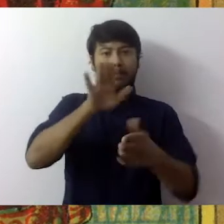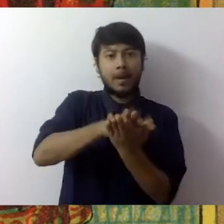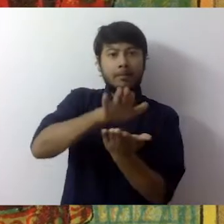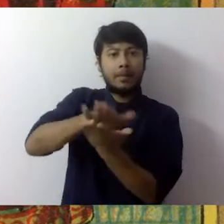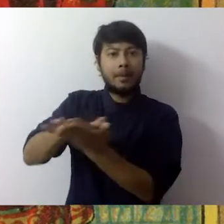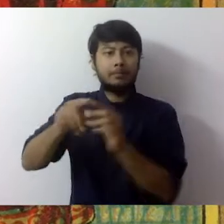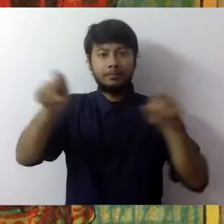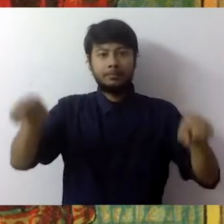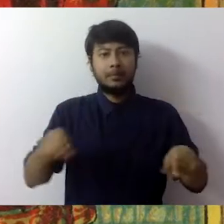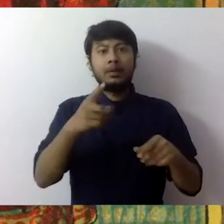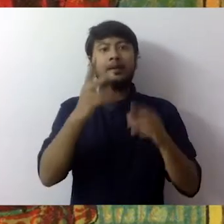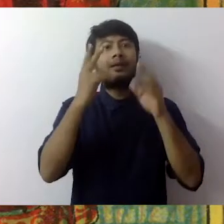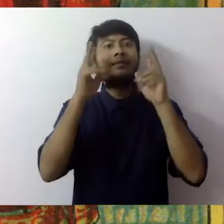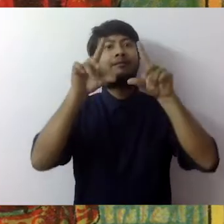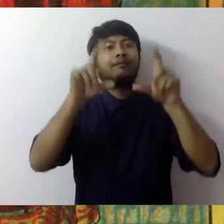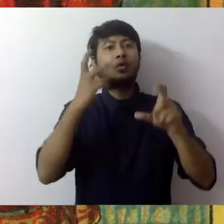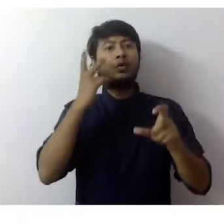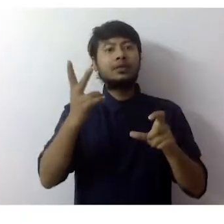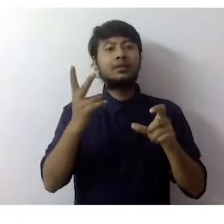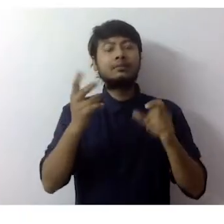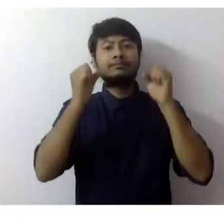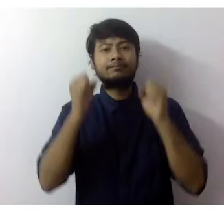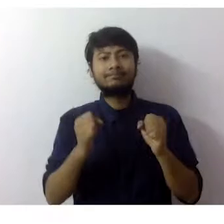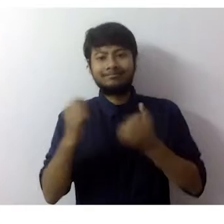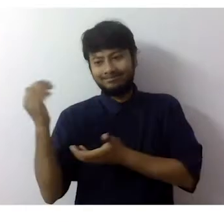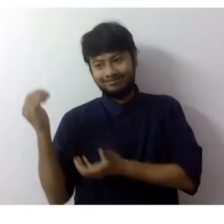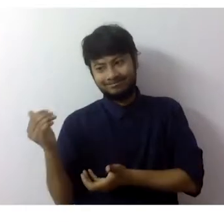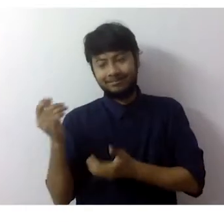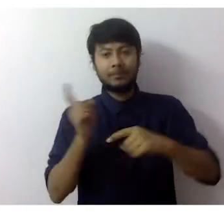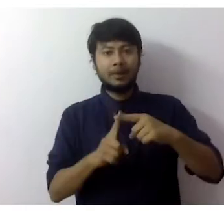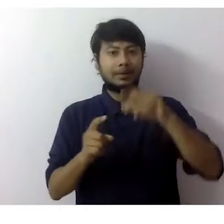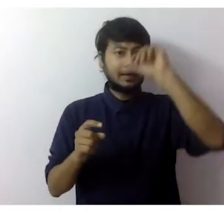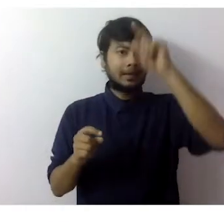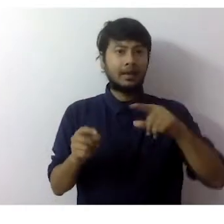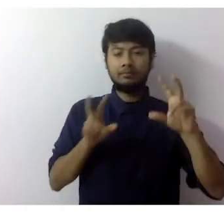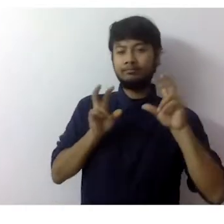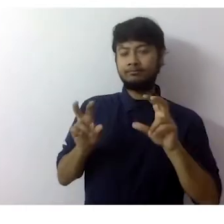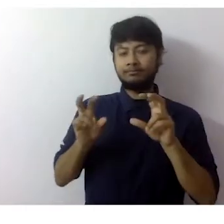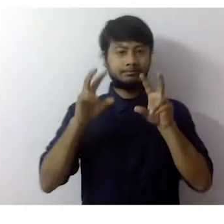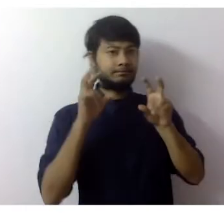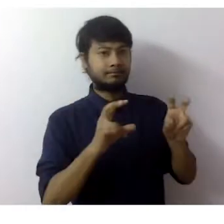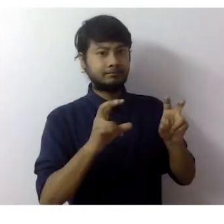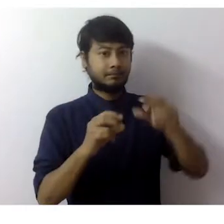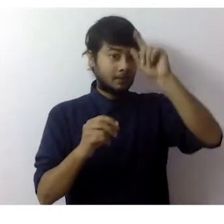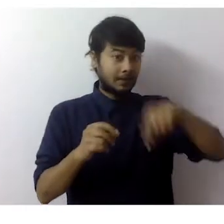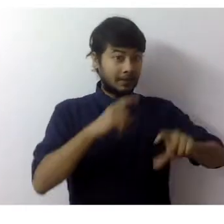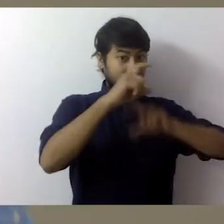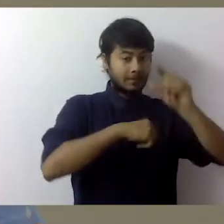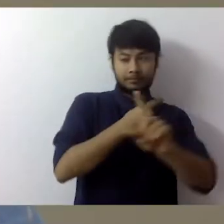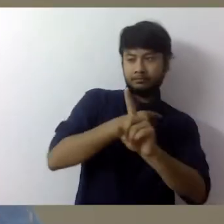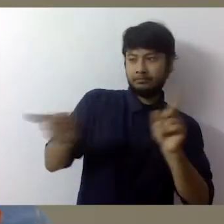with a child surrounded by two of her Indian attendants. The Indian mill owners countered this with the use of Maharajas in their